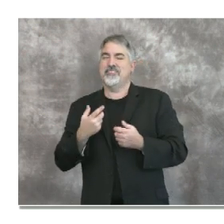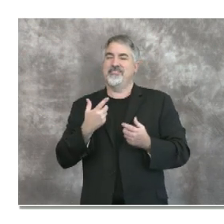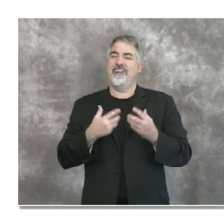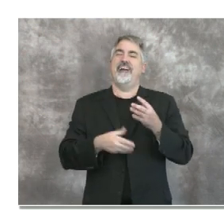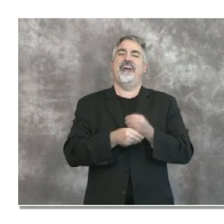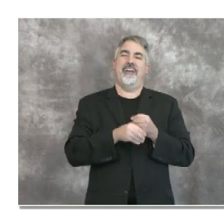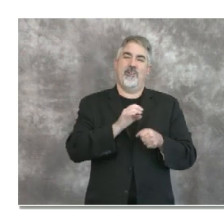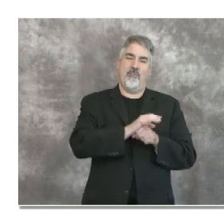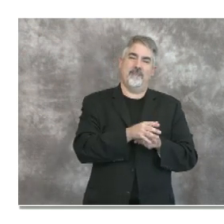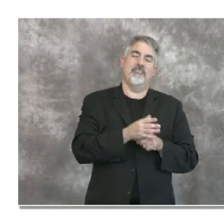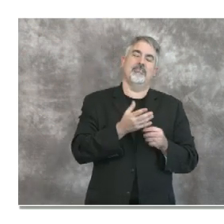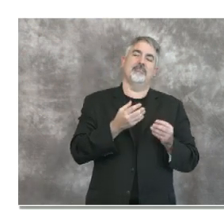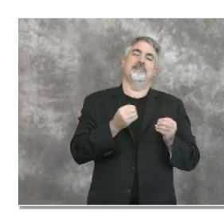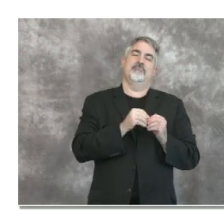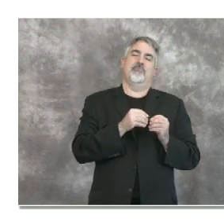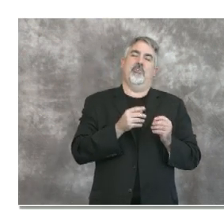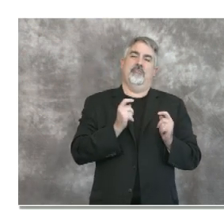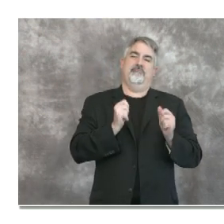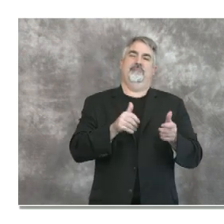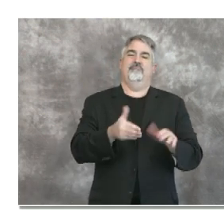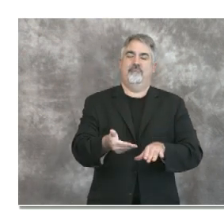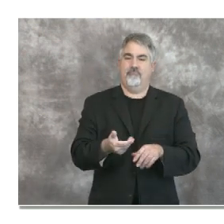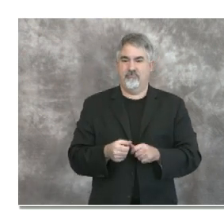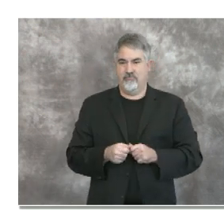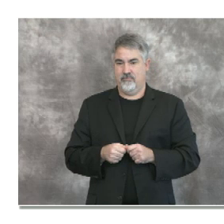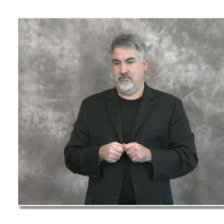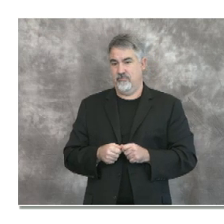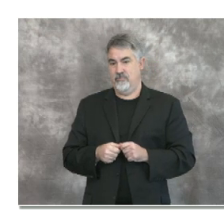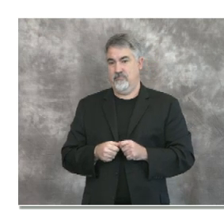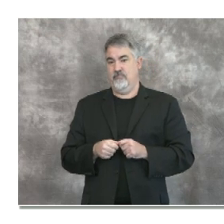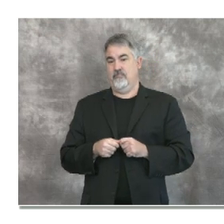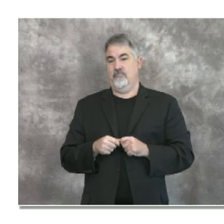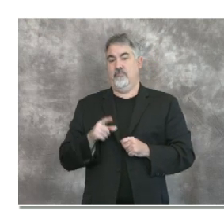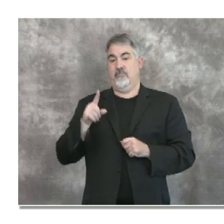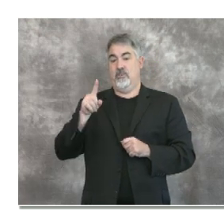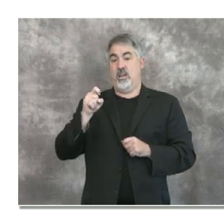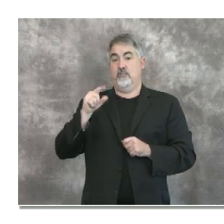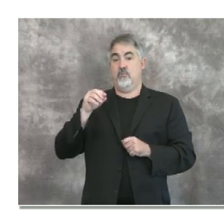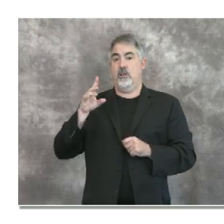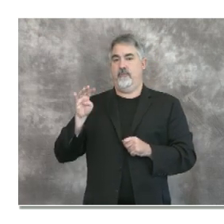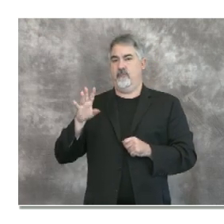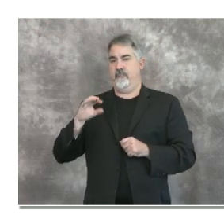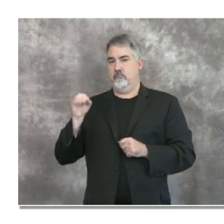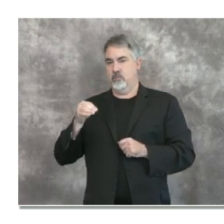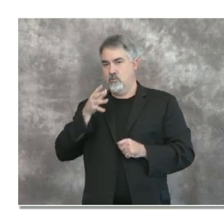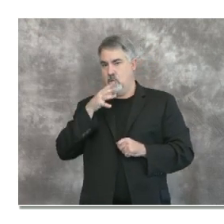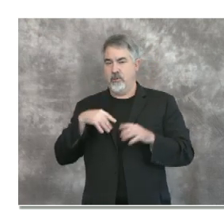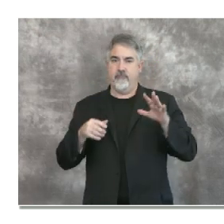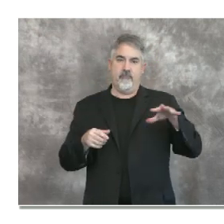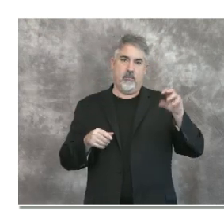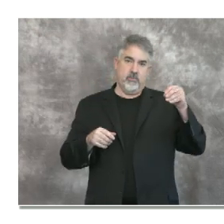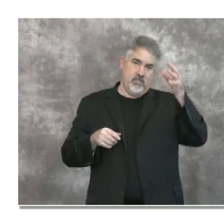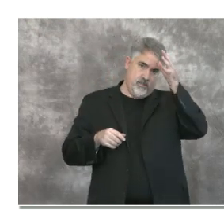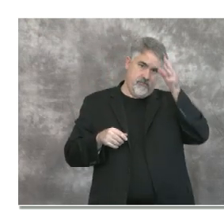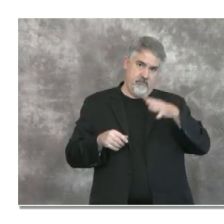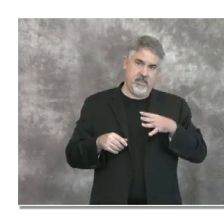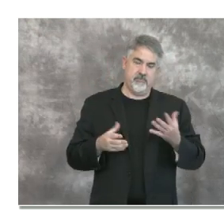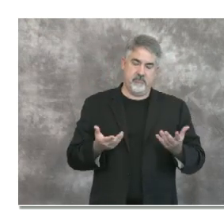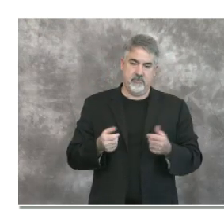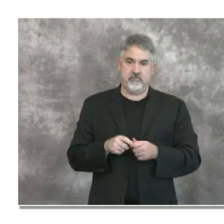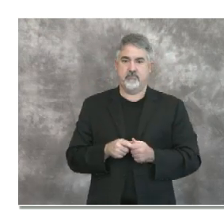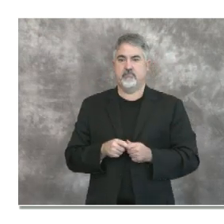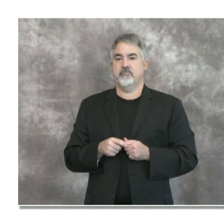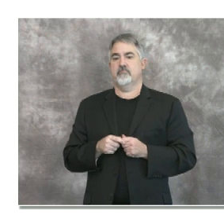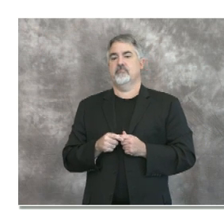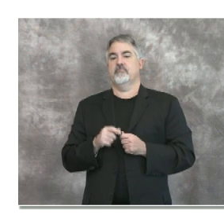the 120 deaths, 45% were female, 55% were male. And regarding race and